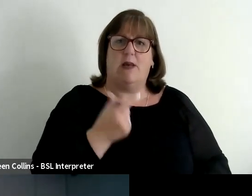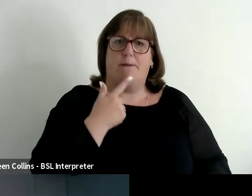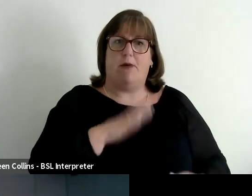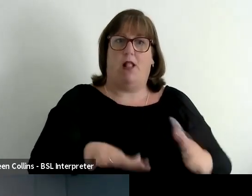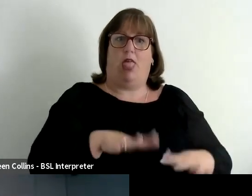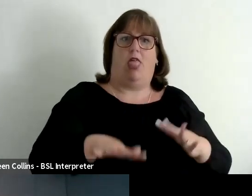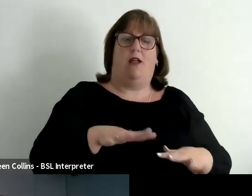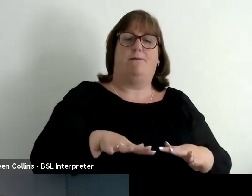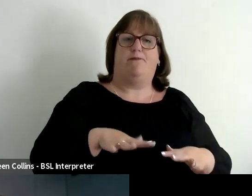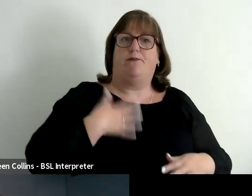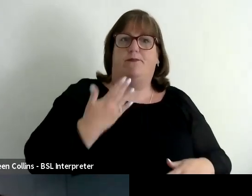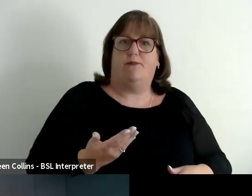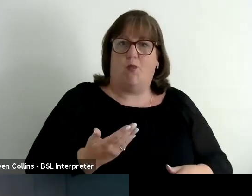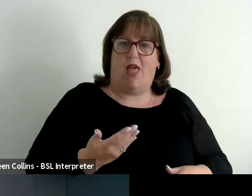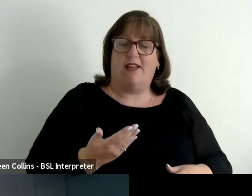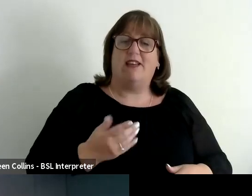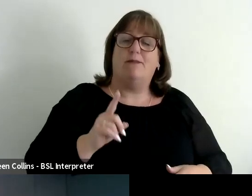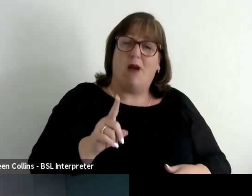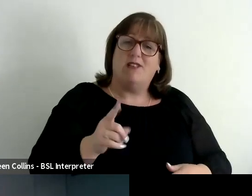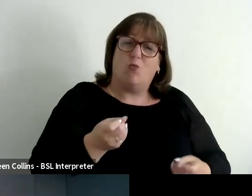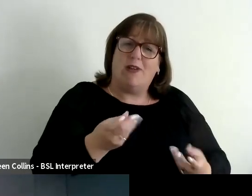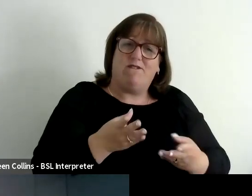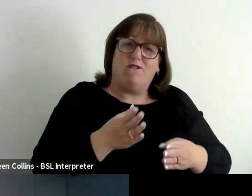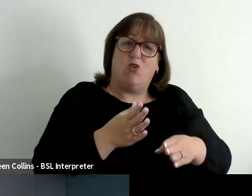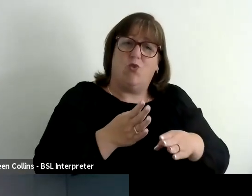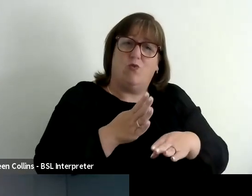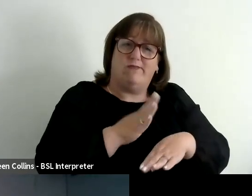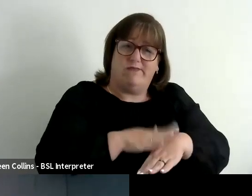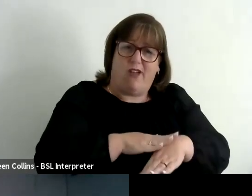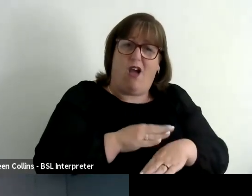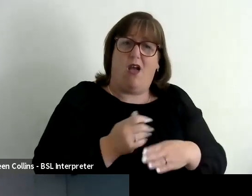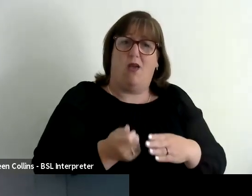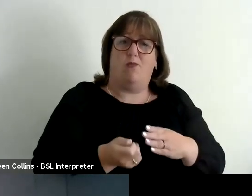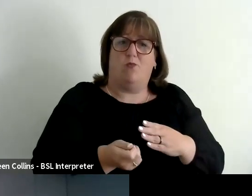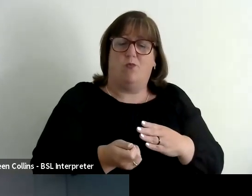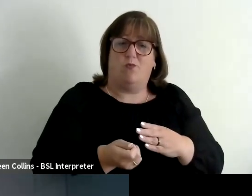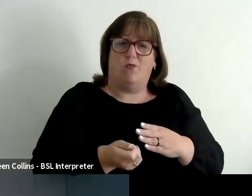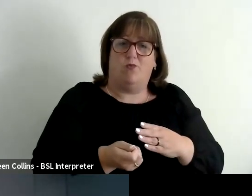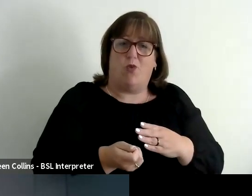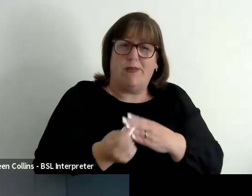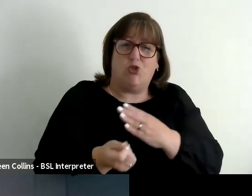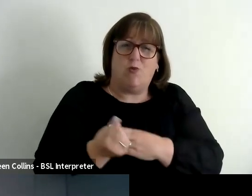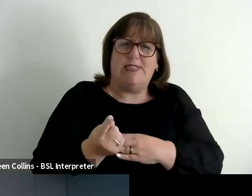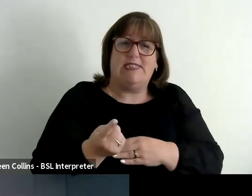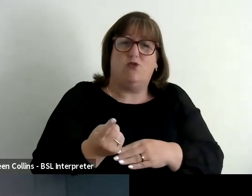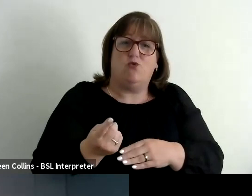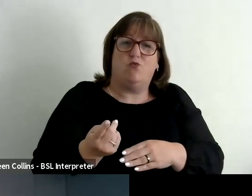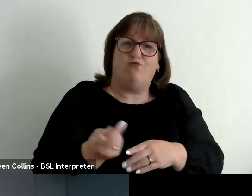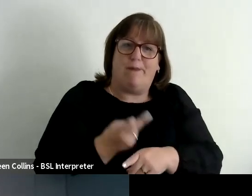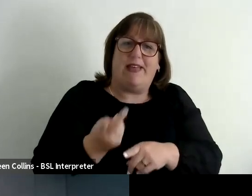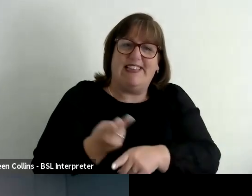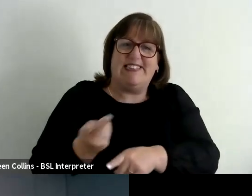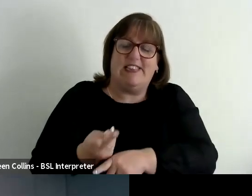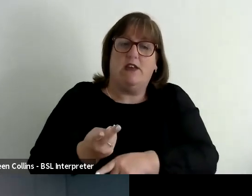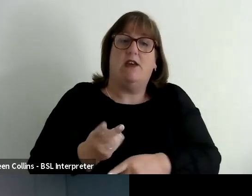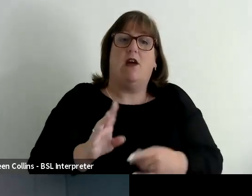of retries to do that. And we'll typically finish by asking you, tell us what else you want us to know